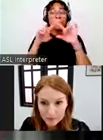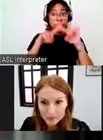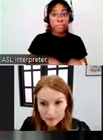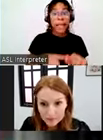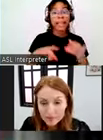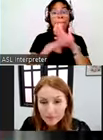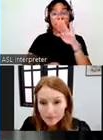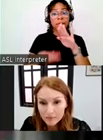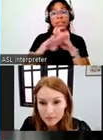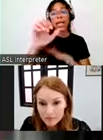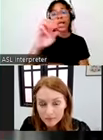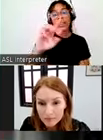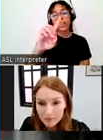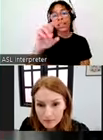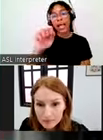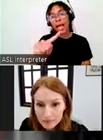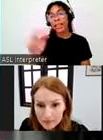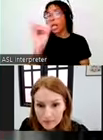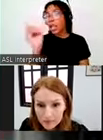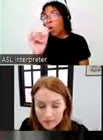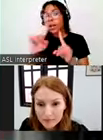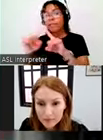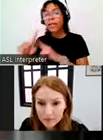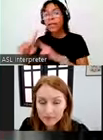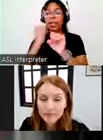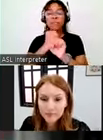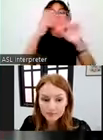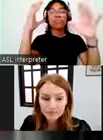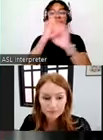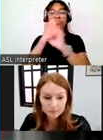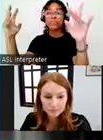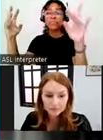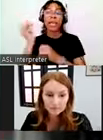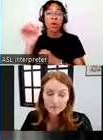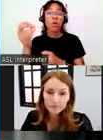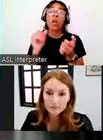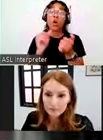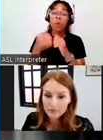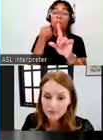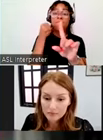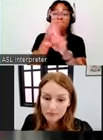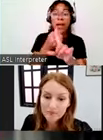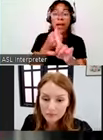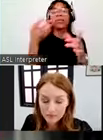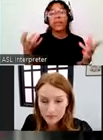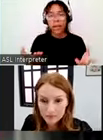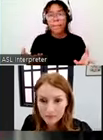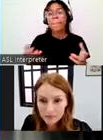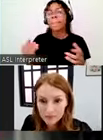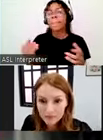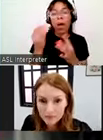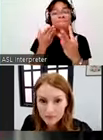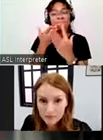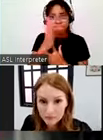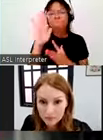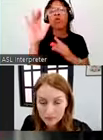projections, and on detailed modeling. And then showing the impacts of these configurations, like Nate said, on reliability, on resilience,